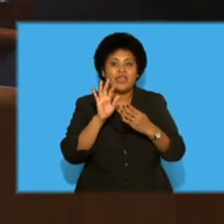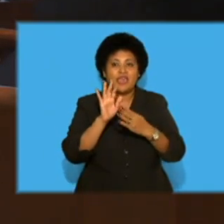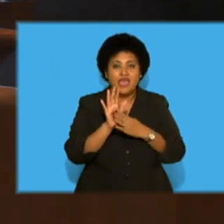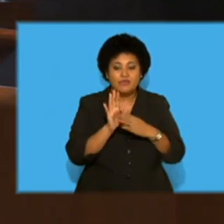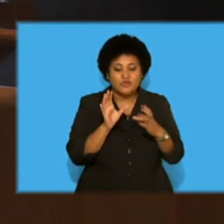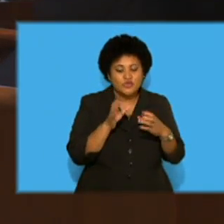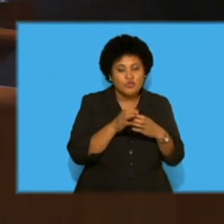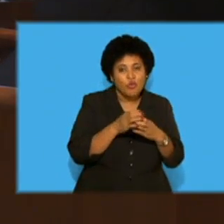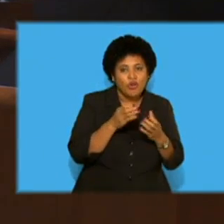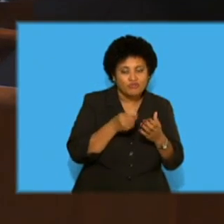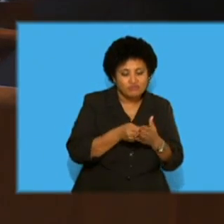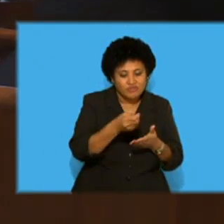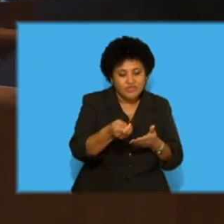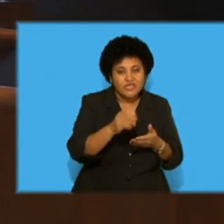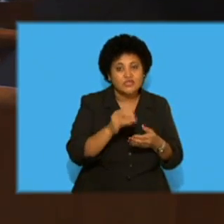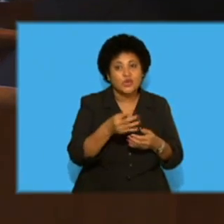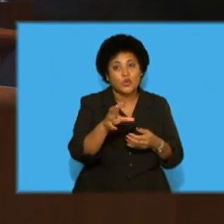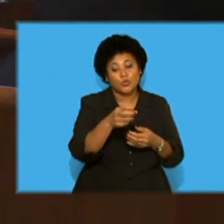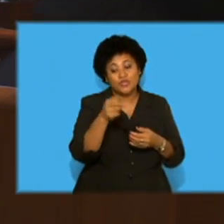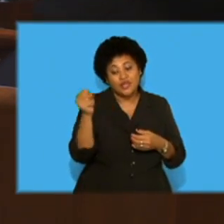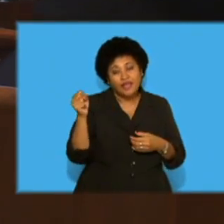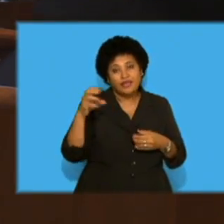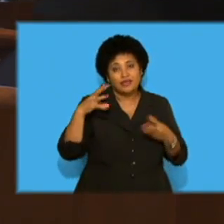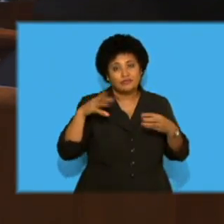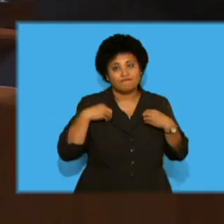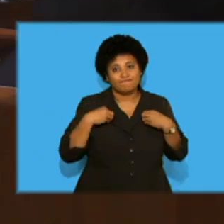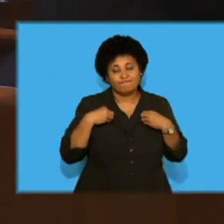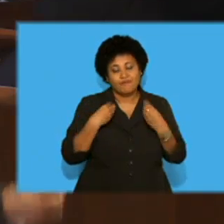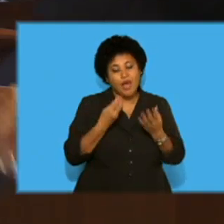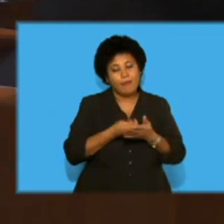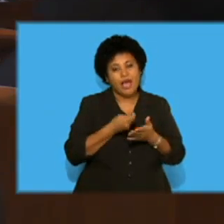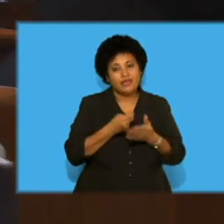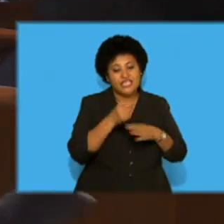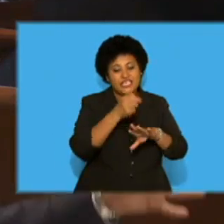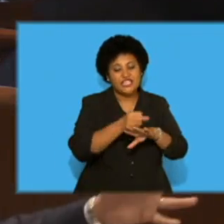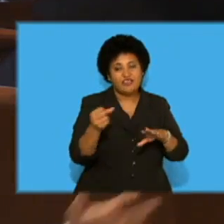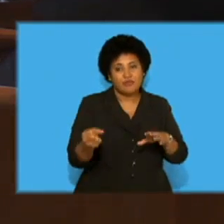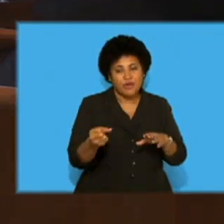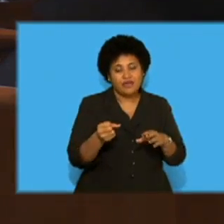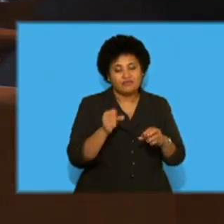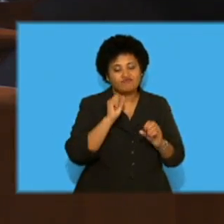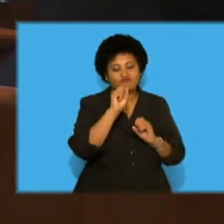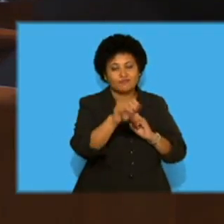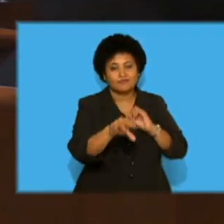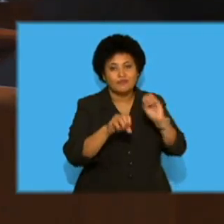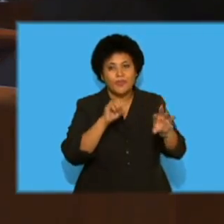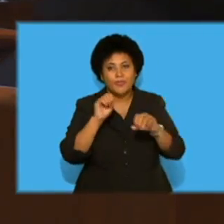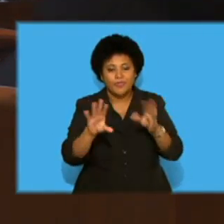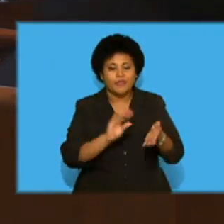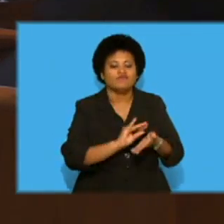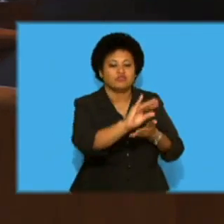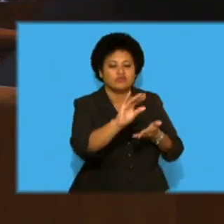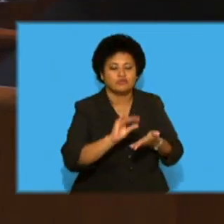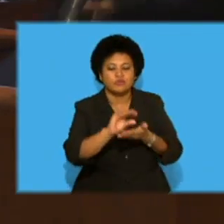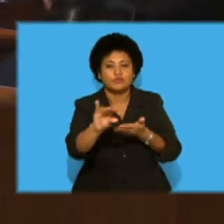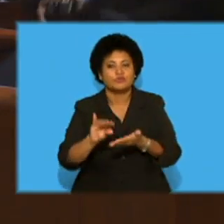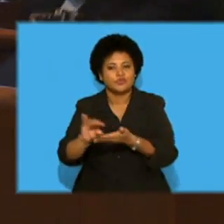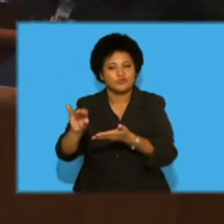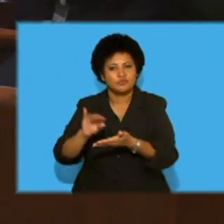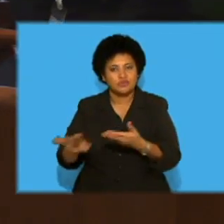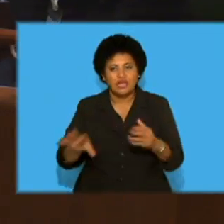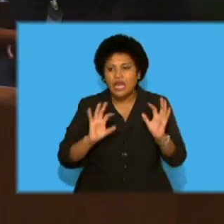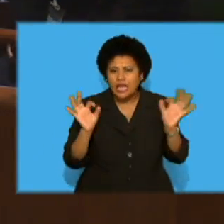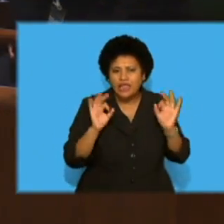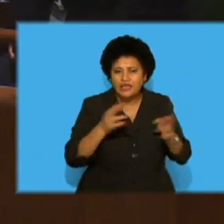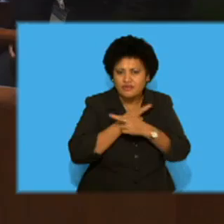So take the money government is throwing at you. Throwing at you. You know, this is a huge disrespect for the